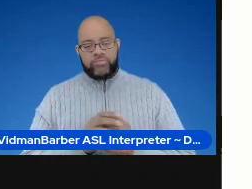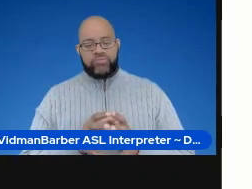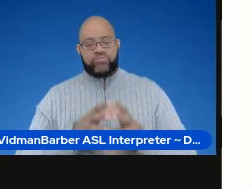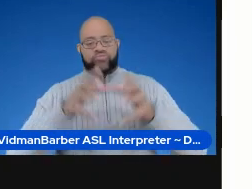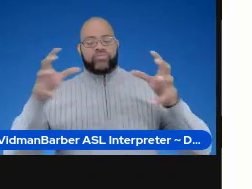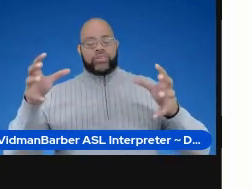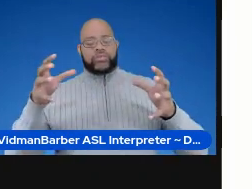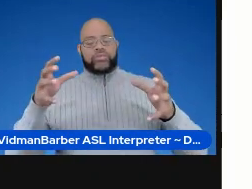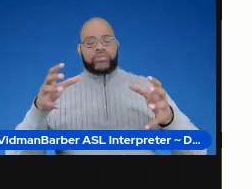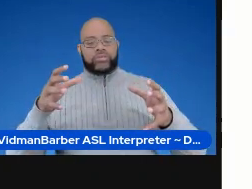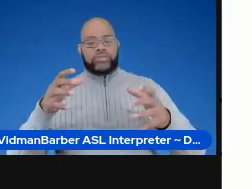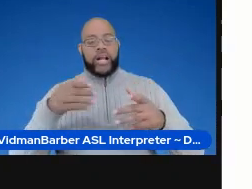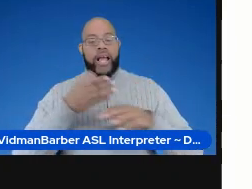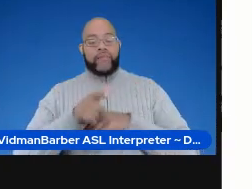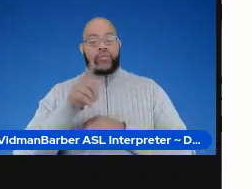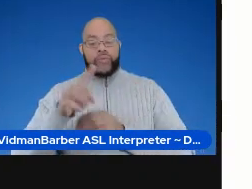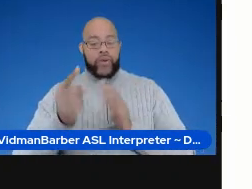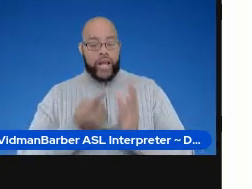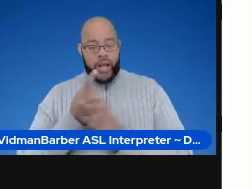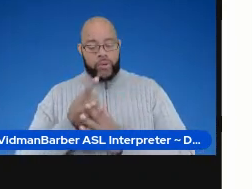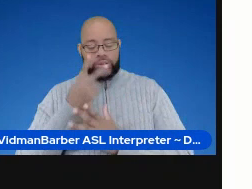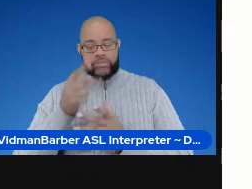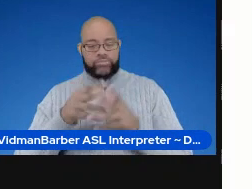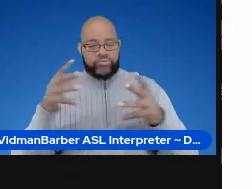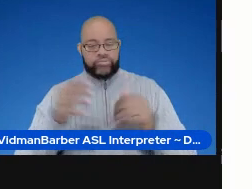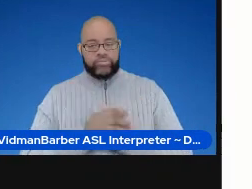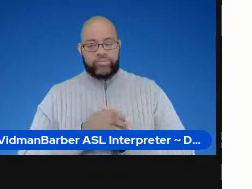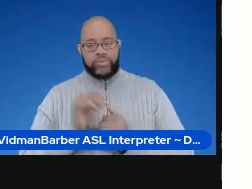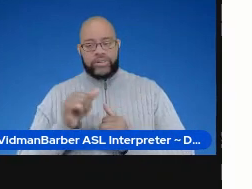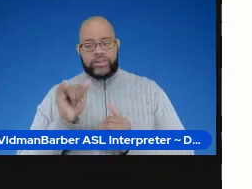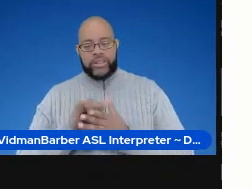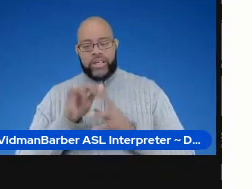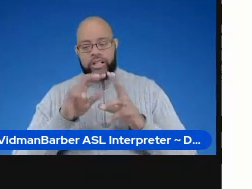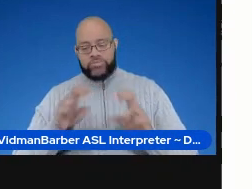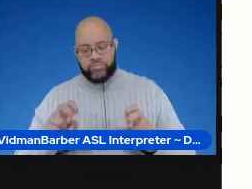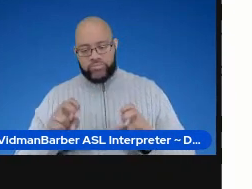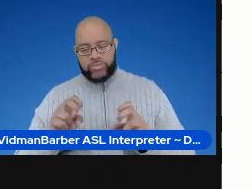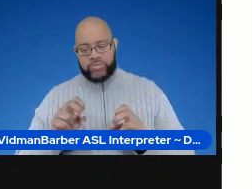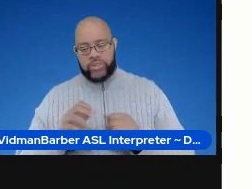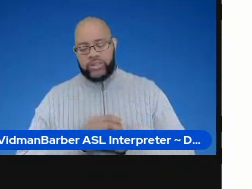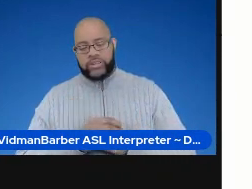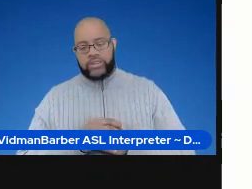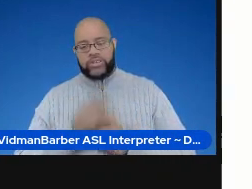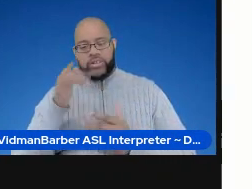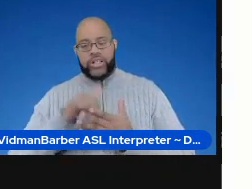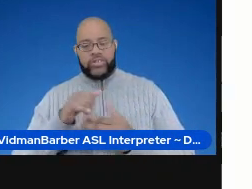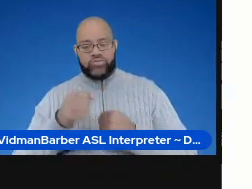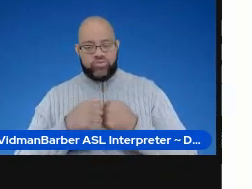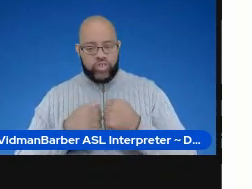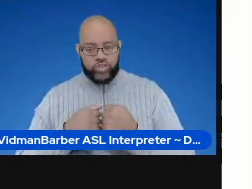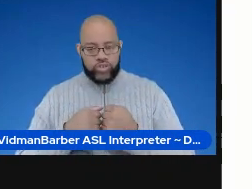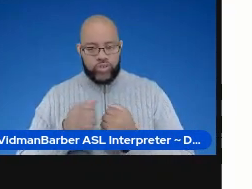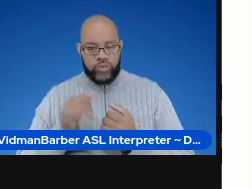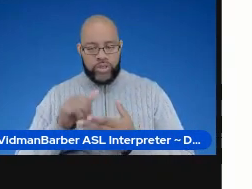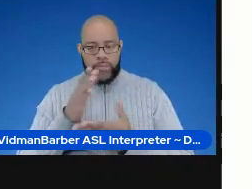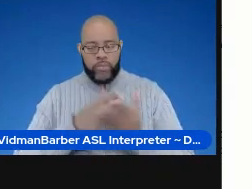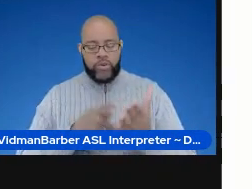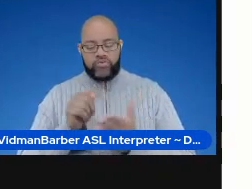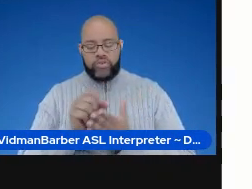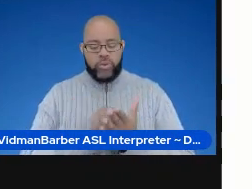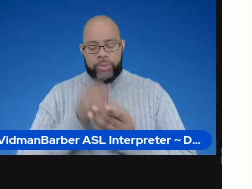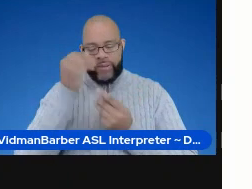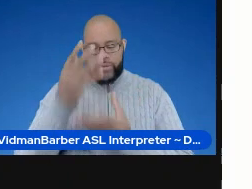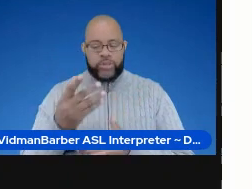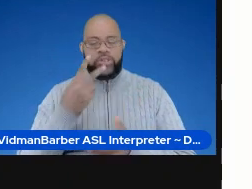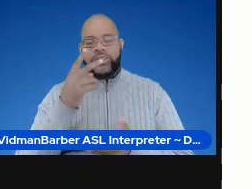expression 24 hours after vaccination. And when you do principal component analysis, which essentially is to look for the structure of the transcriptomic data, you